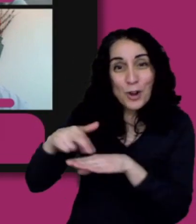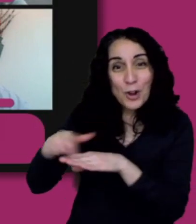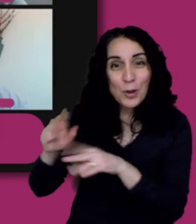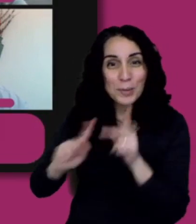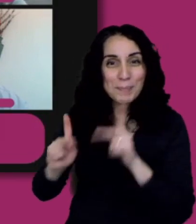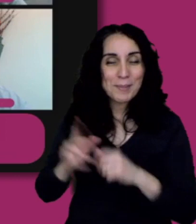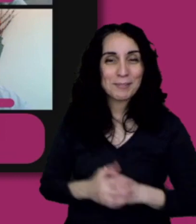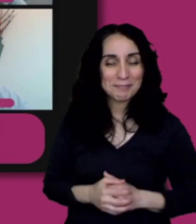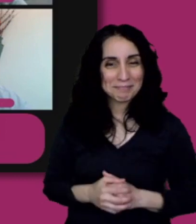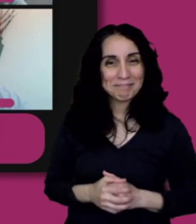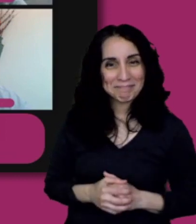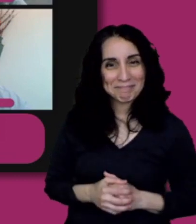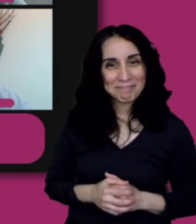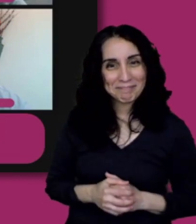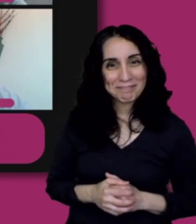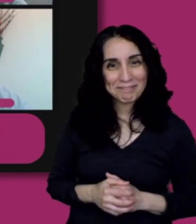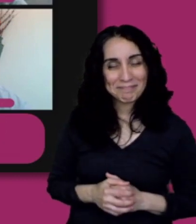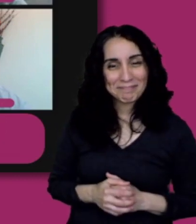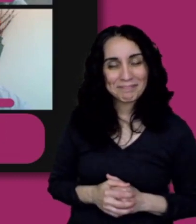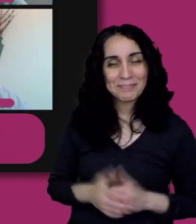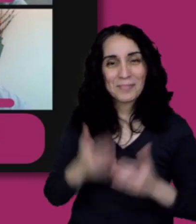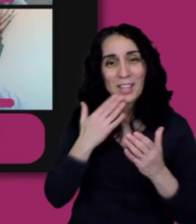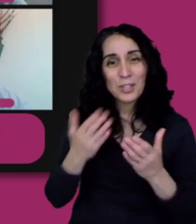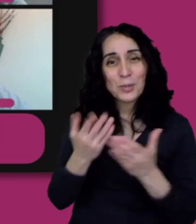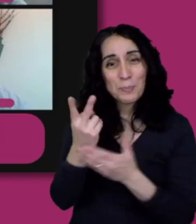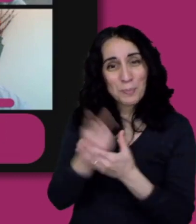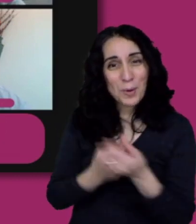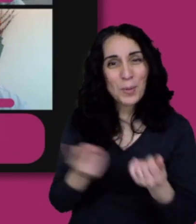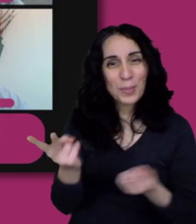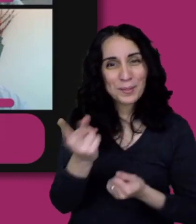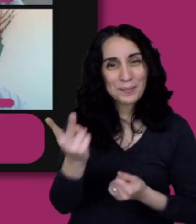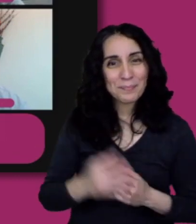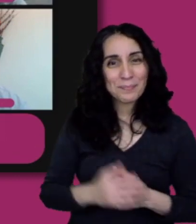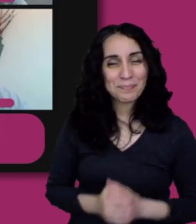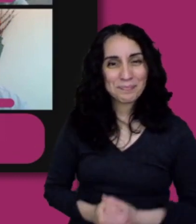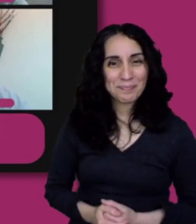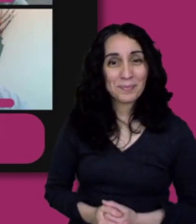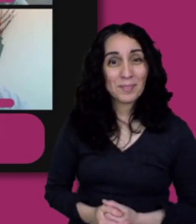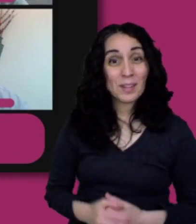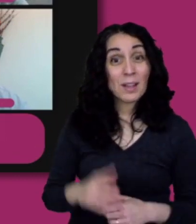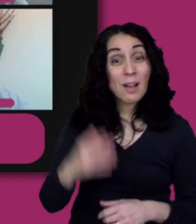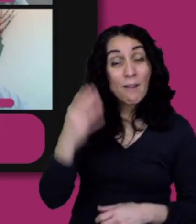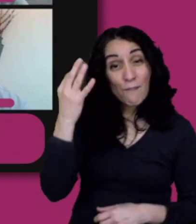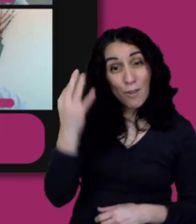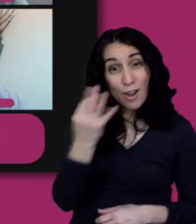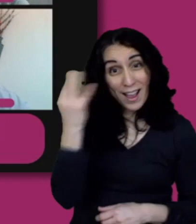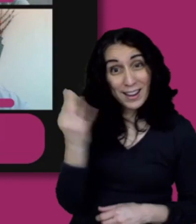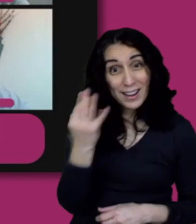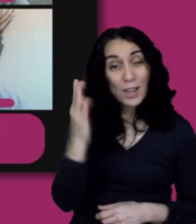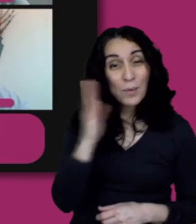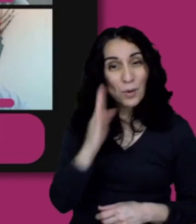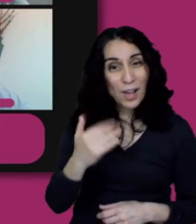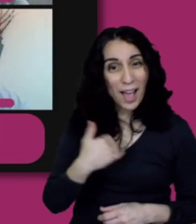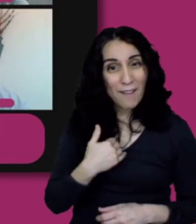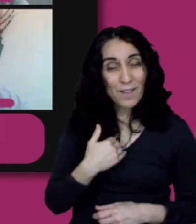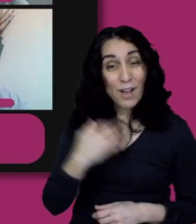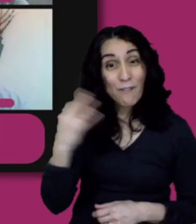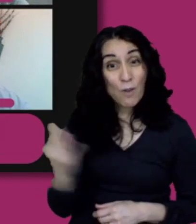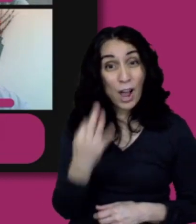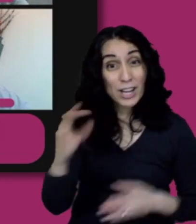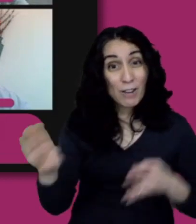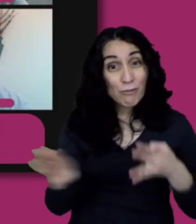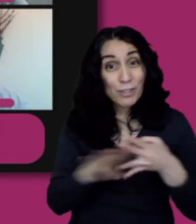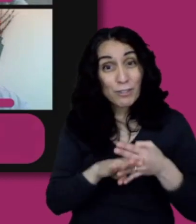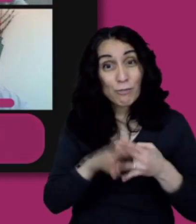people your direction, tell them about you as we meet them. So thank you both. we'll tell everybody that on Friday, we're doing